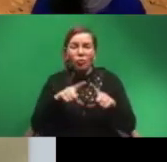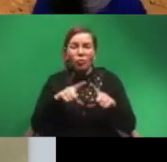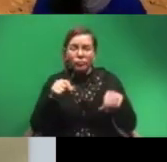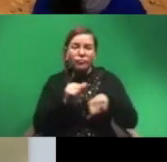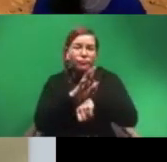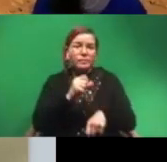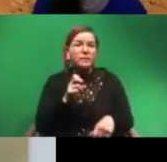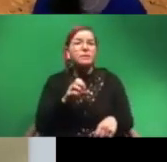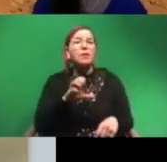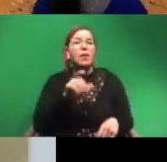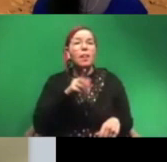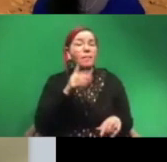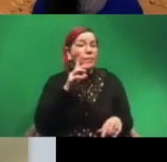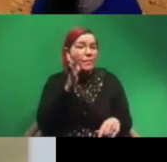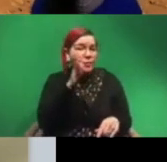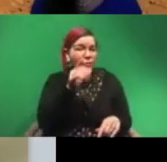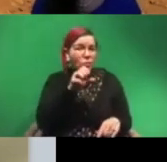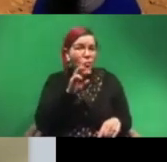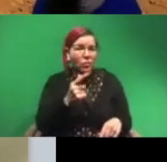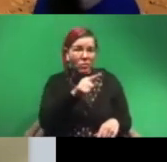if you go to clubforthefuture.org,